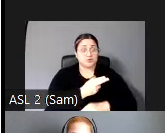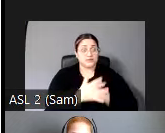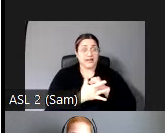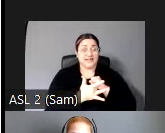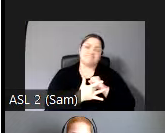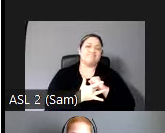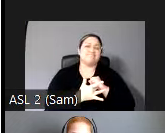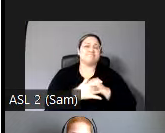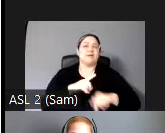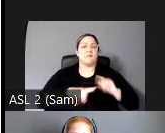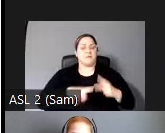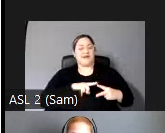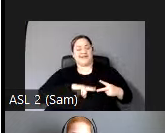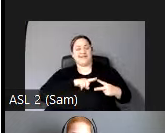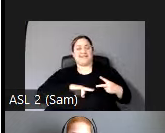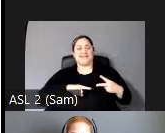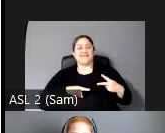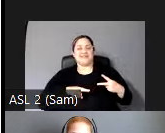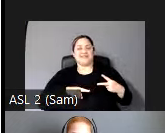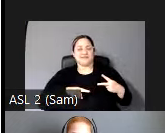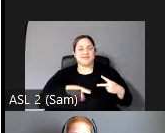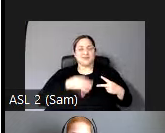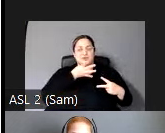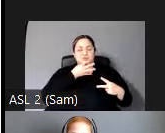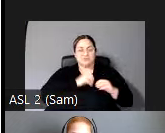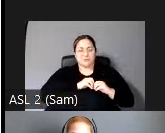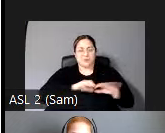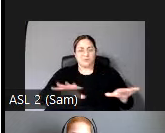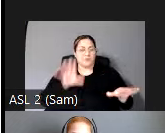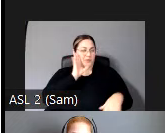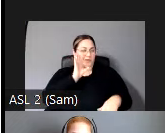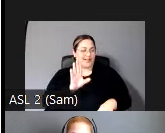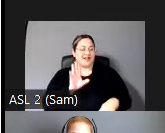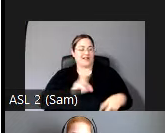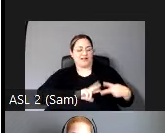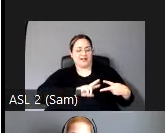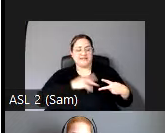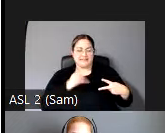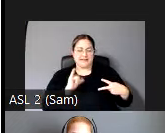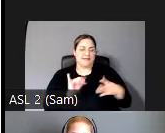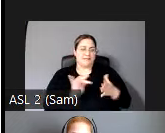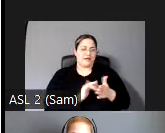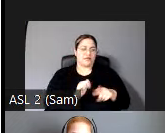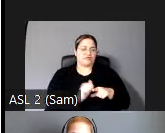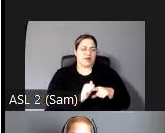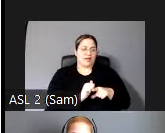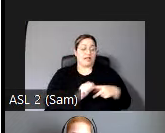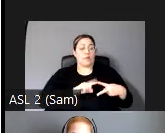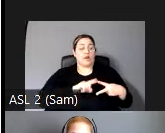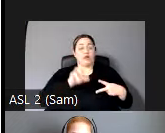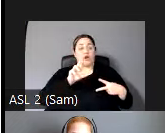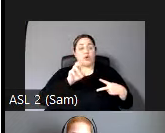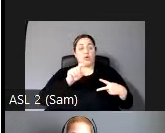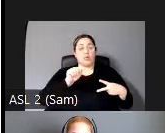appropriate and finishing up their last trial. So this is pretty exciting. This is called ReadySpec. This is a Canadian